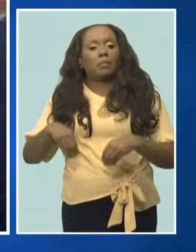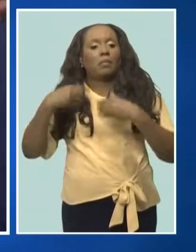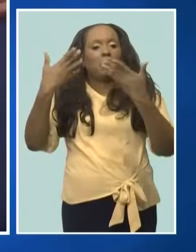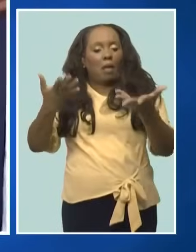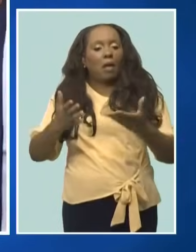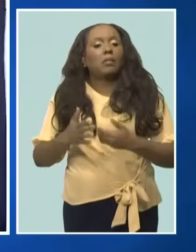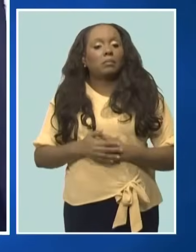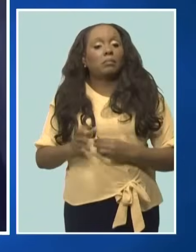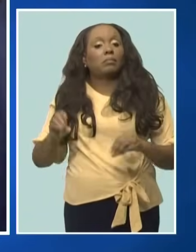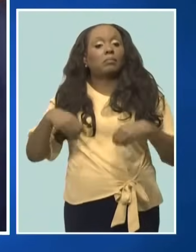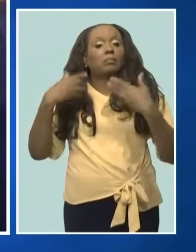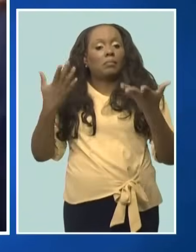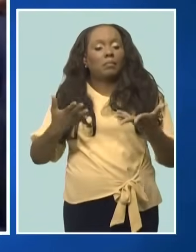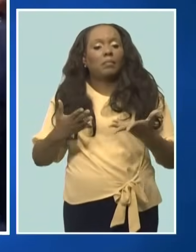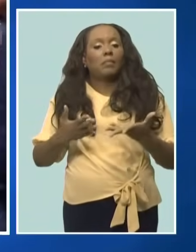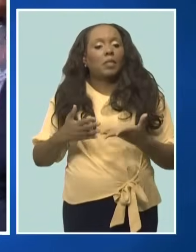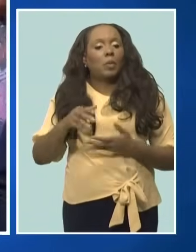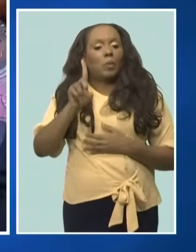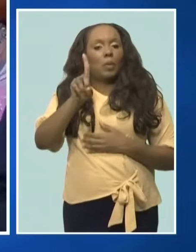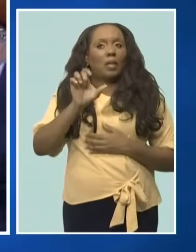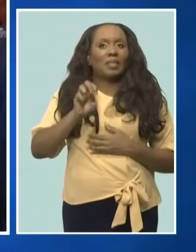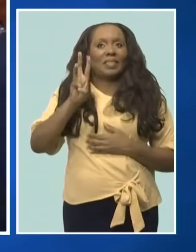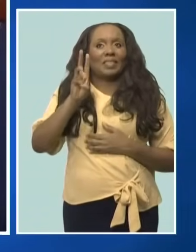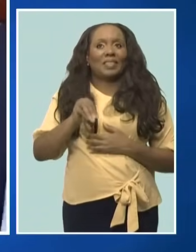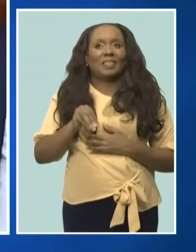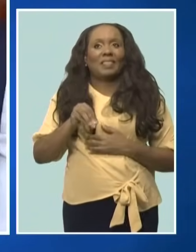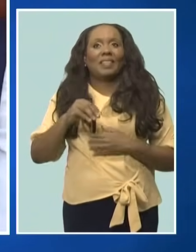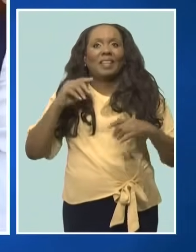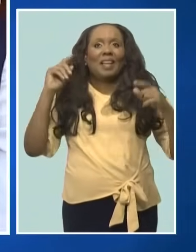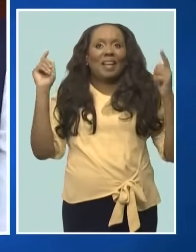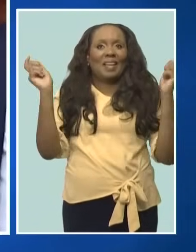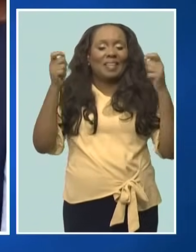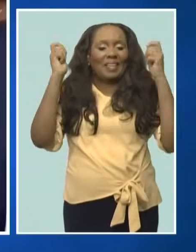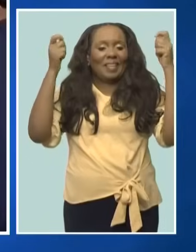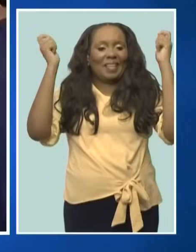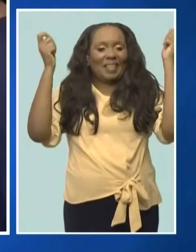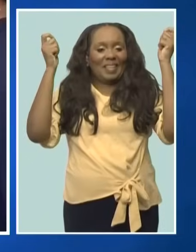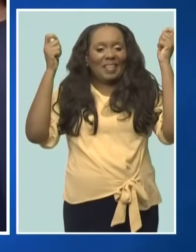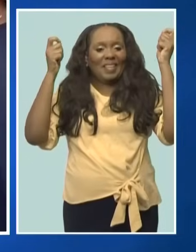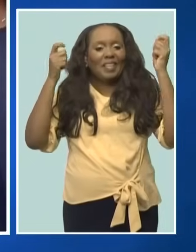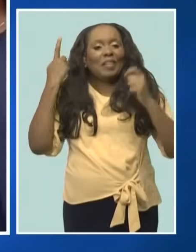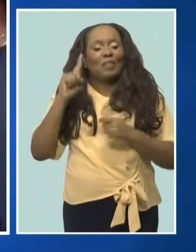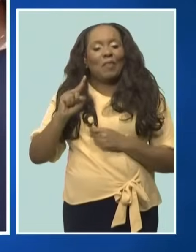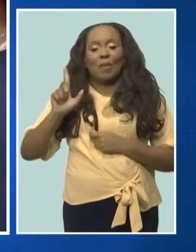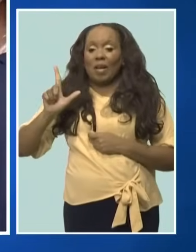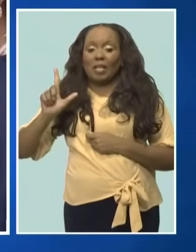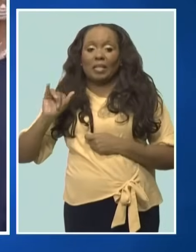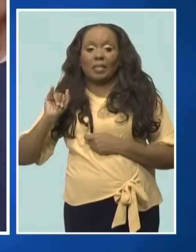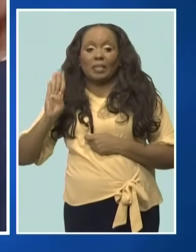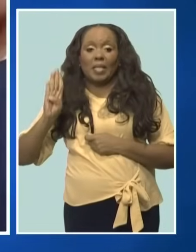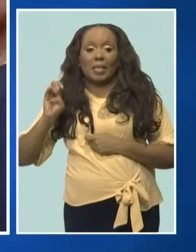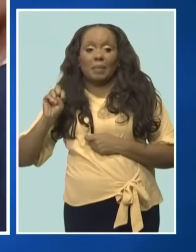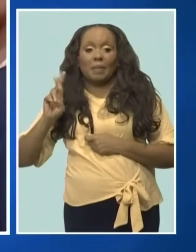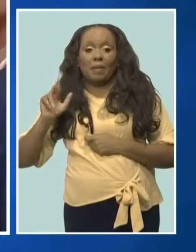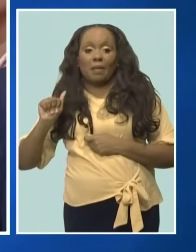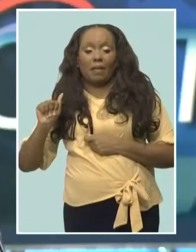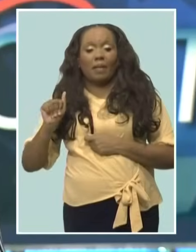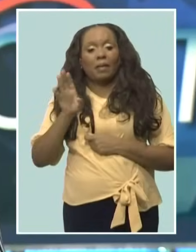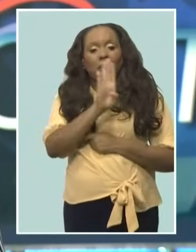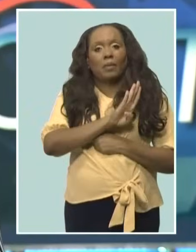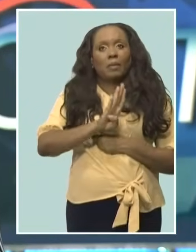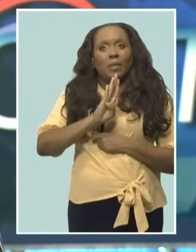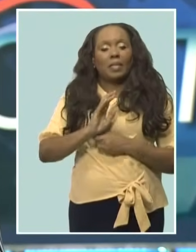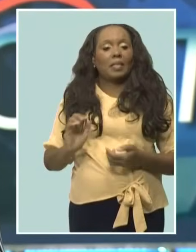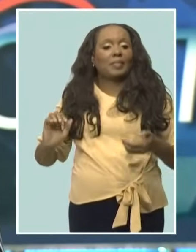Hall. The presentation forms part of the 160th anniversary celebrations of Liberia and Barbados relations.